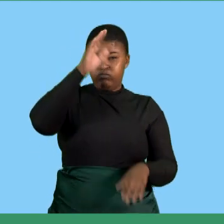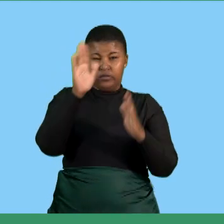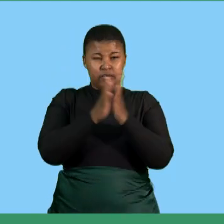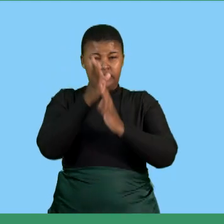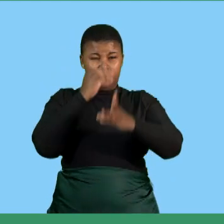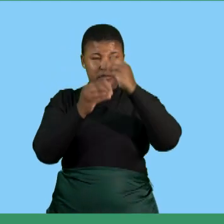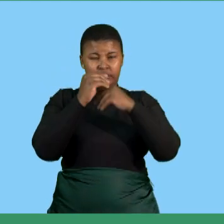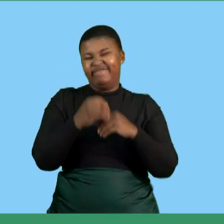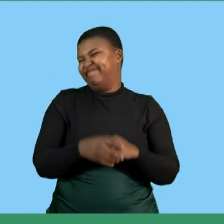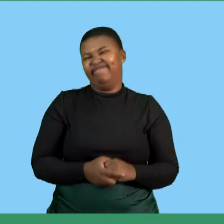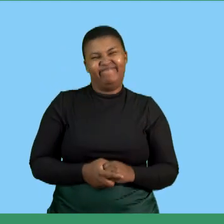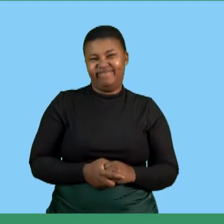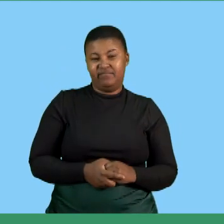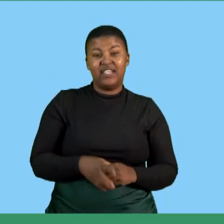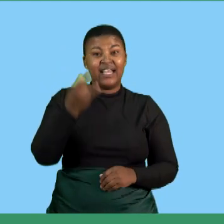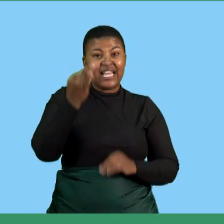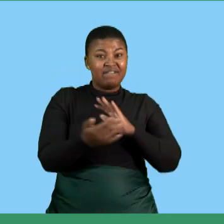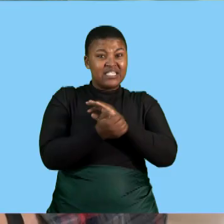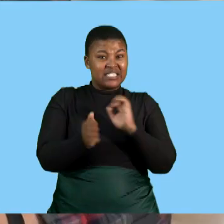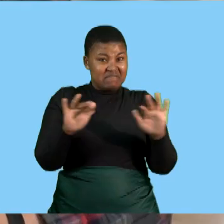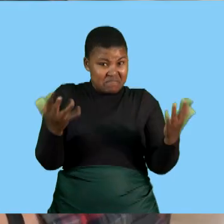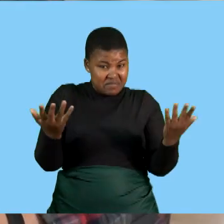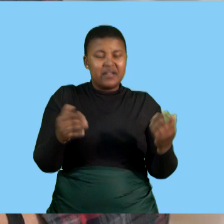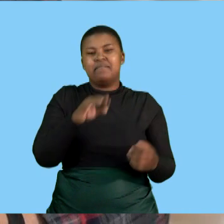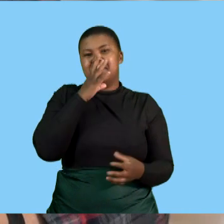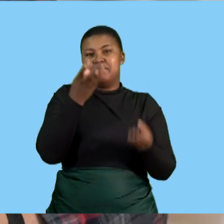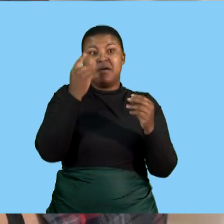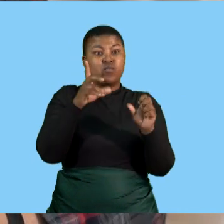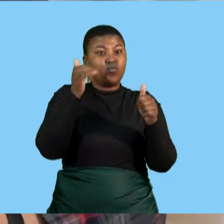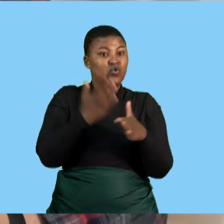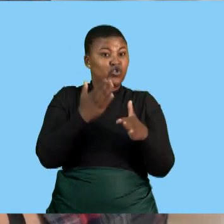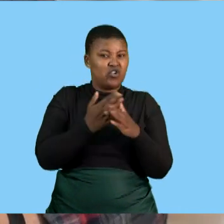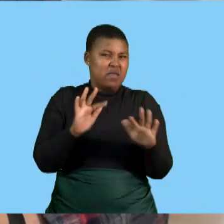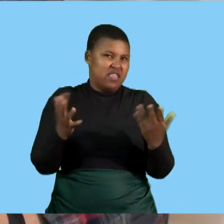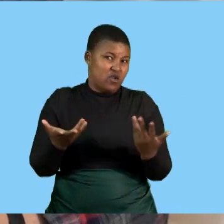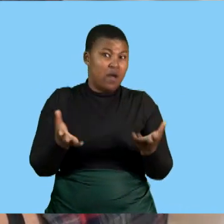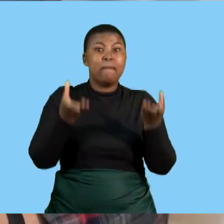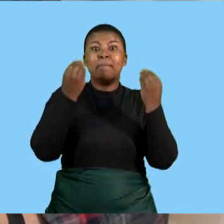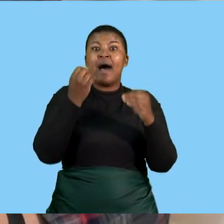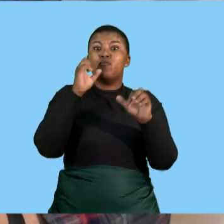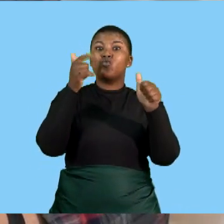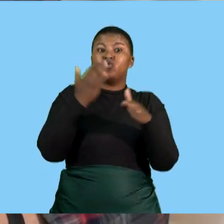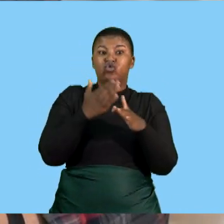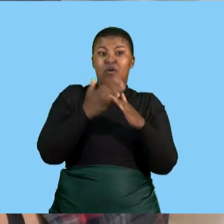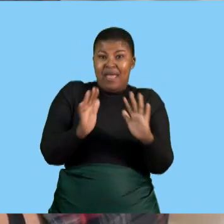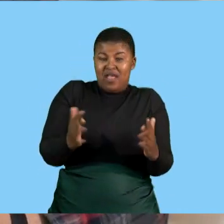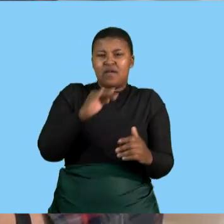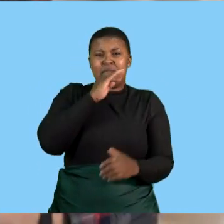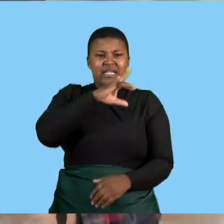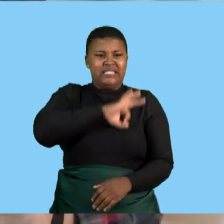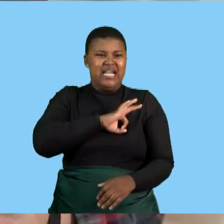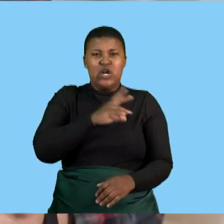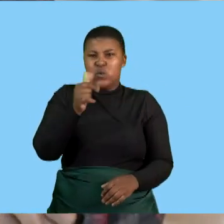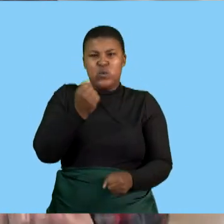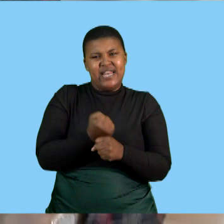are unskilled, it means that they will not be able to get a good job. And if they can't get a good job, they won't get good